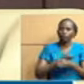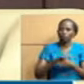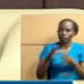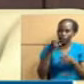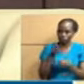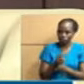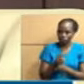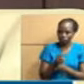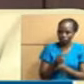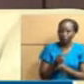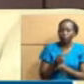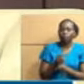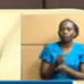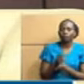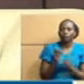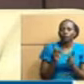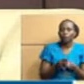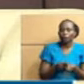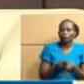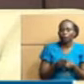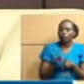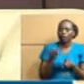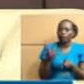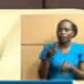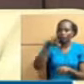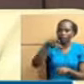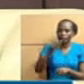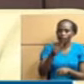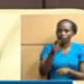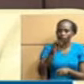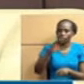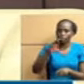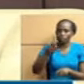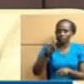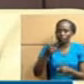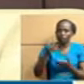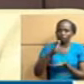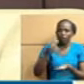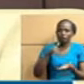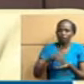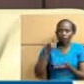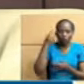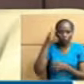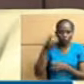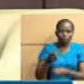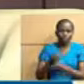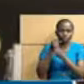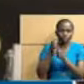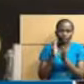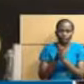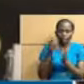Association Limited. And we might also be joined by Mr. Patrick Katabazi from Center for Budget and Tax